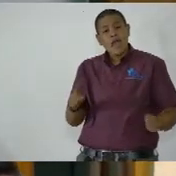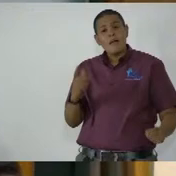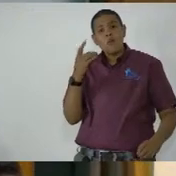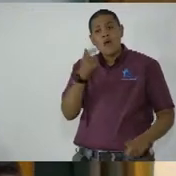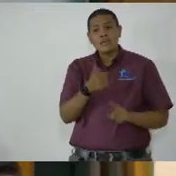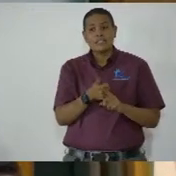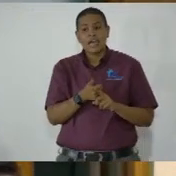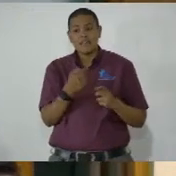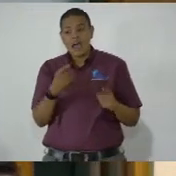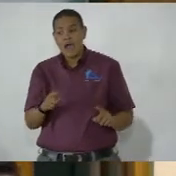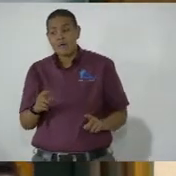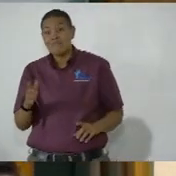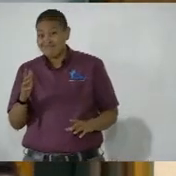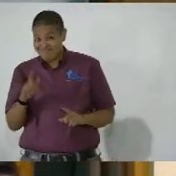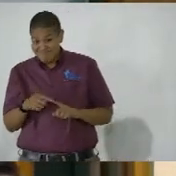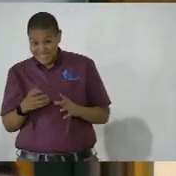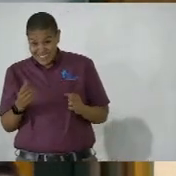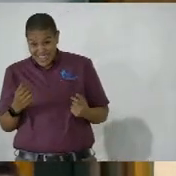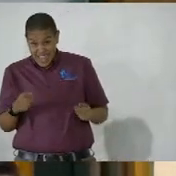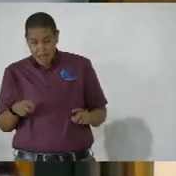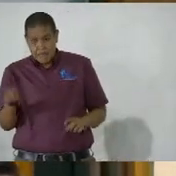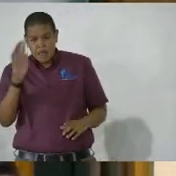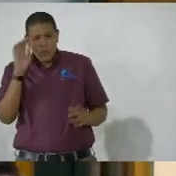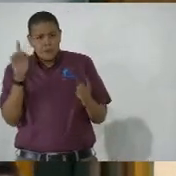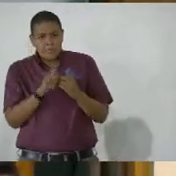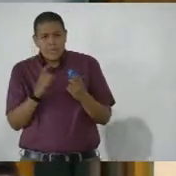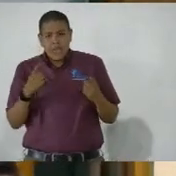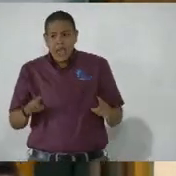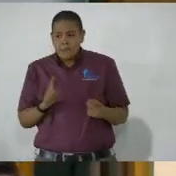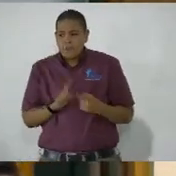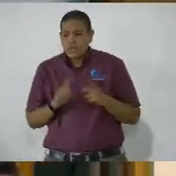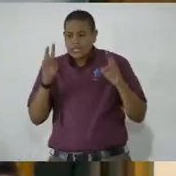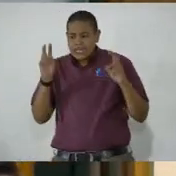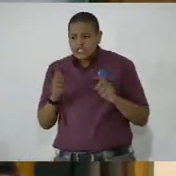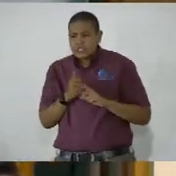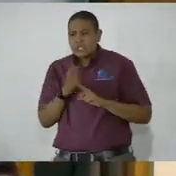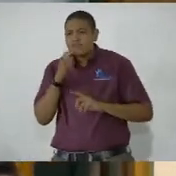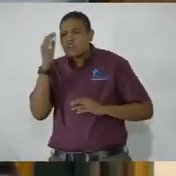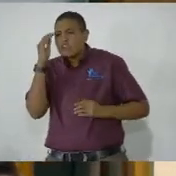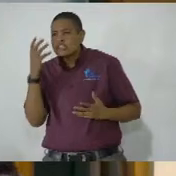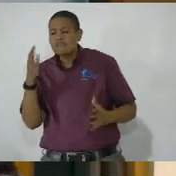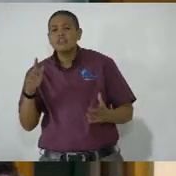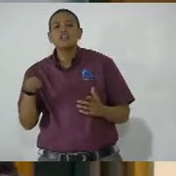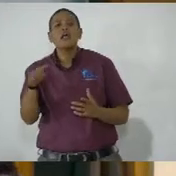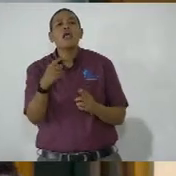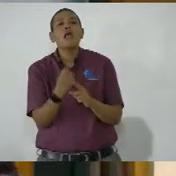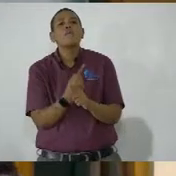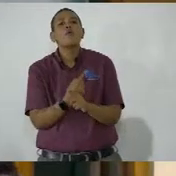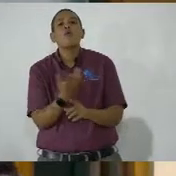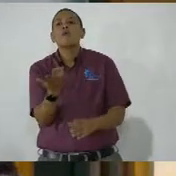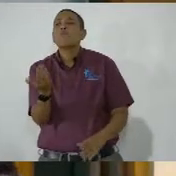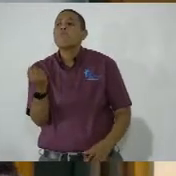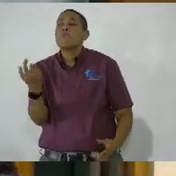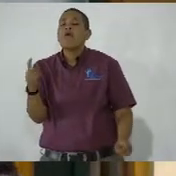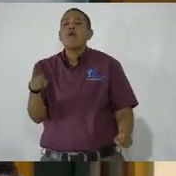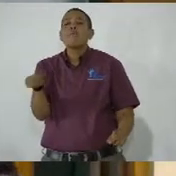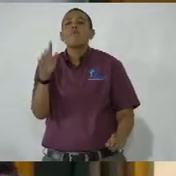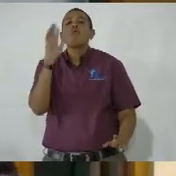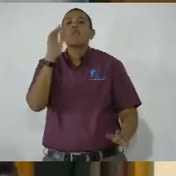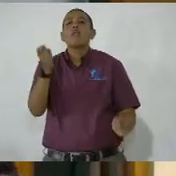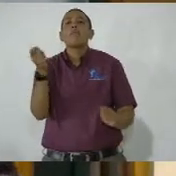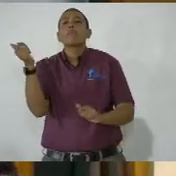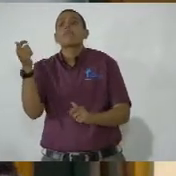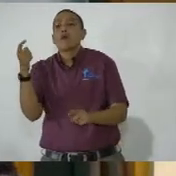of the cases. Once we get it, they will meet and the matters are considered and where appropriate, it is